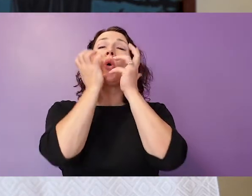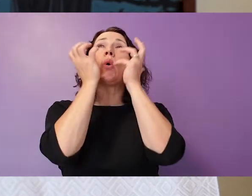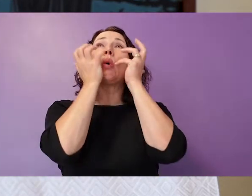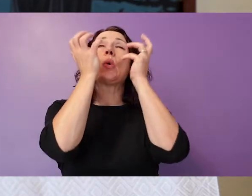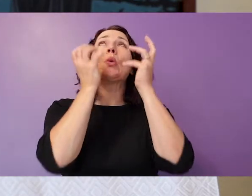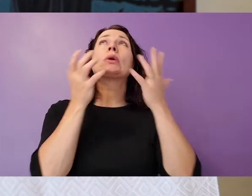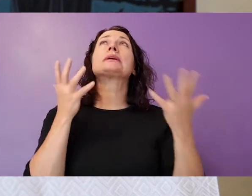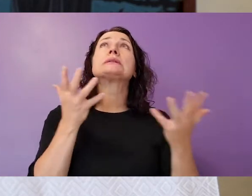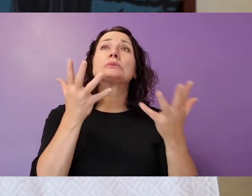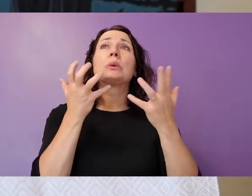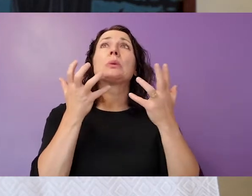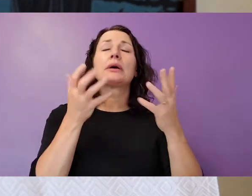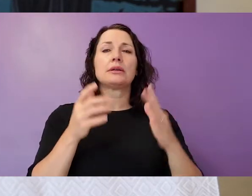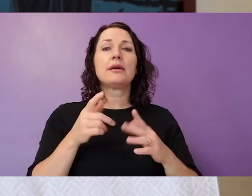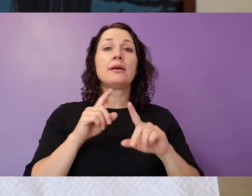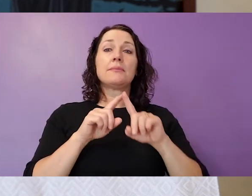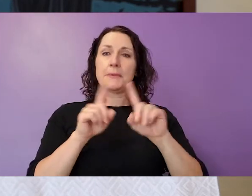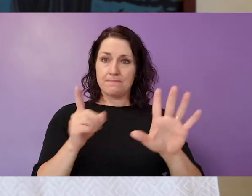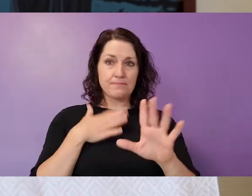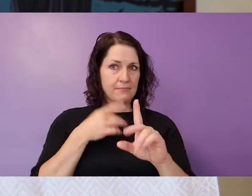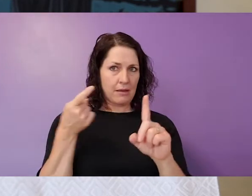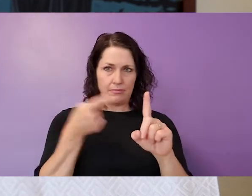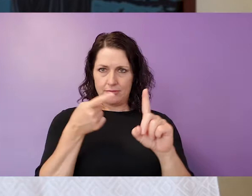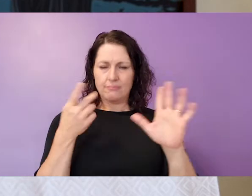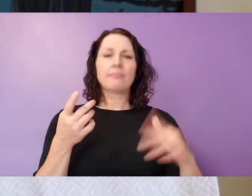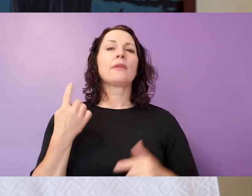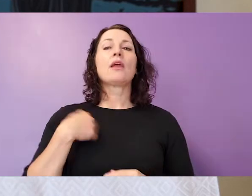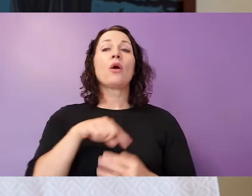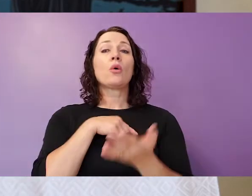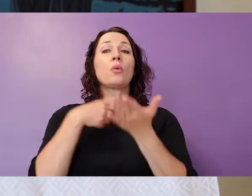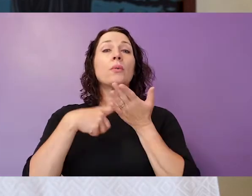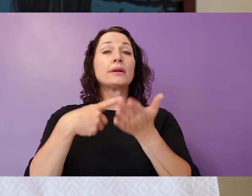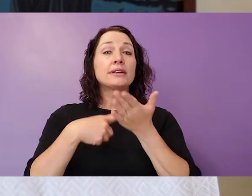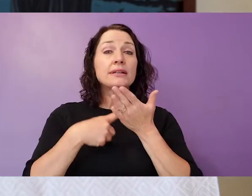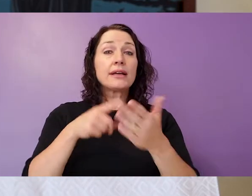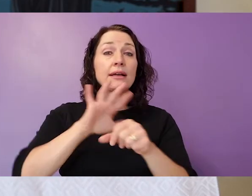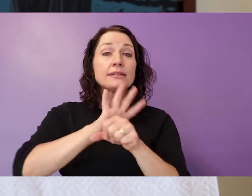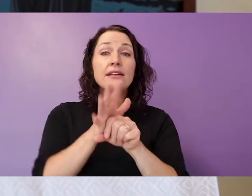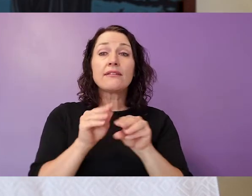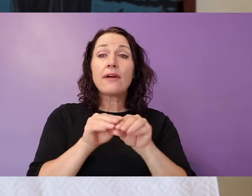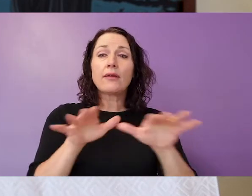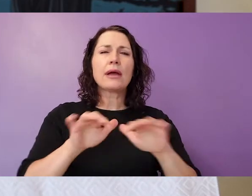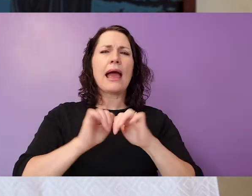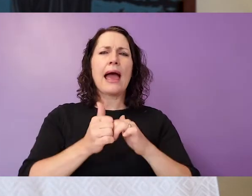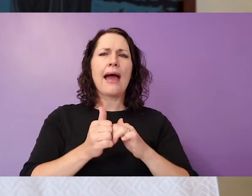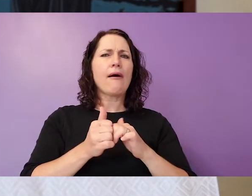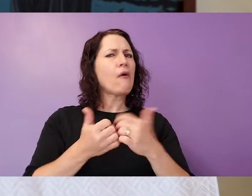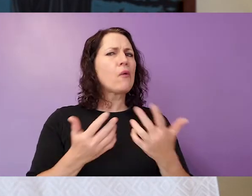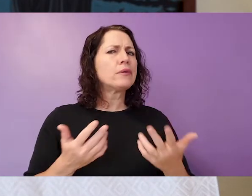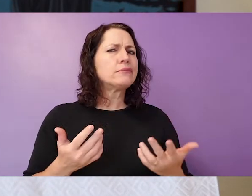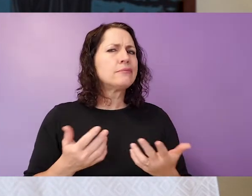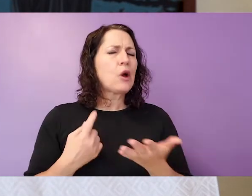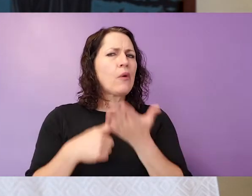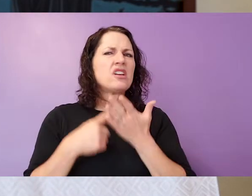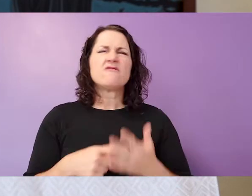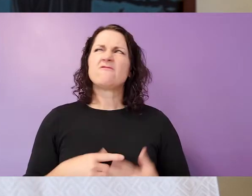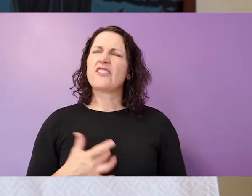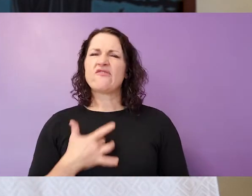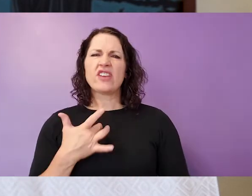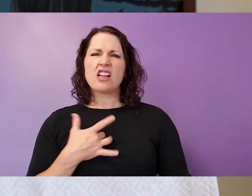I'm getting at is, the way we talk about the virus is usually with an edge